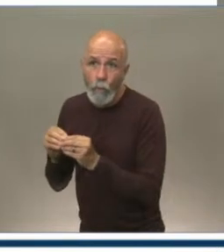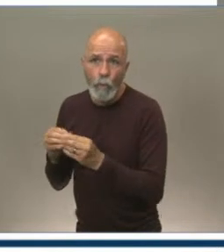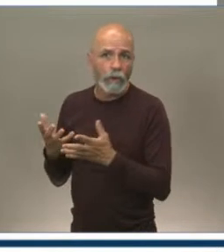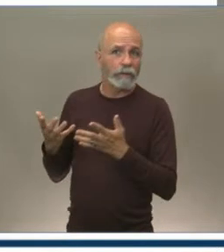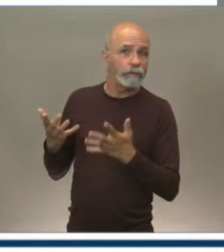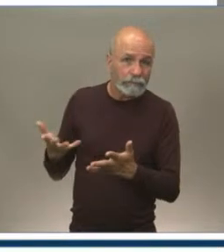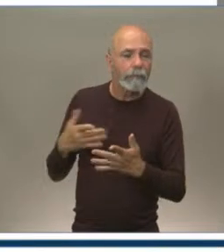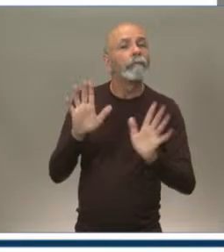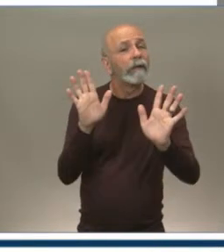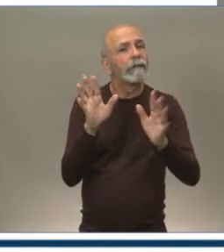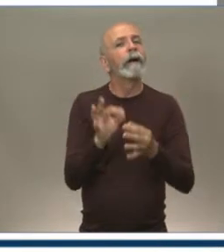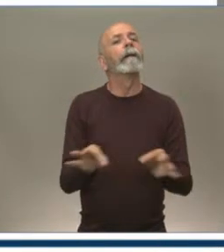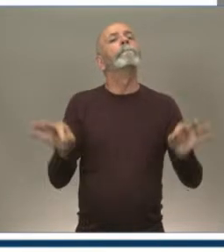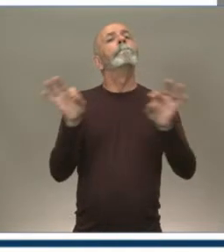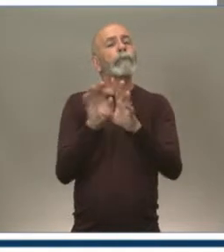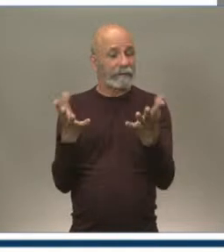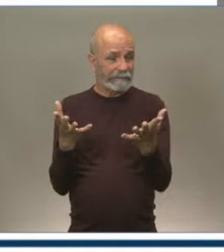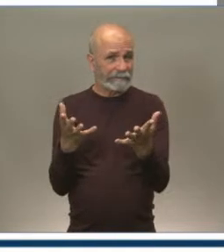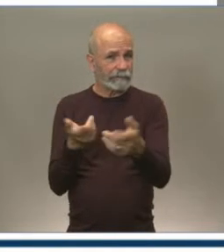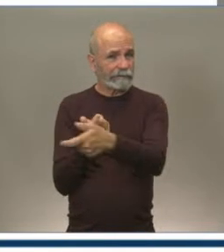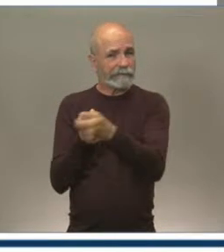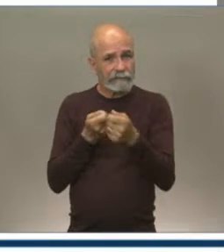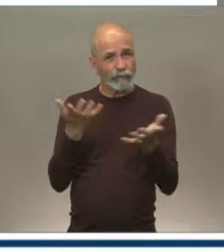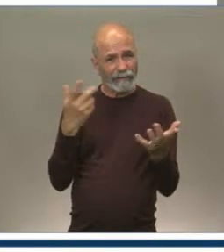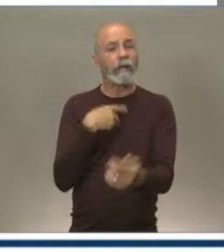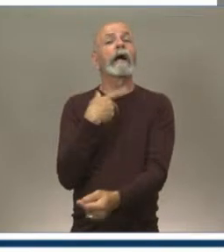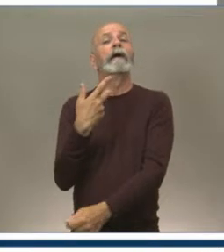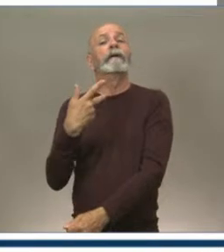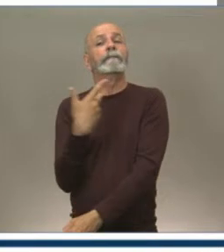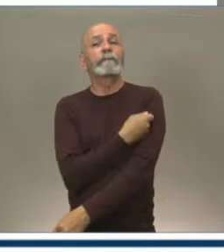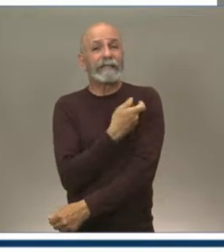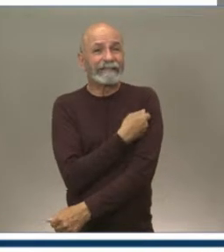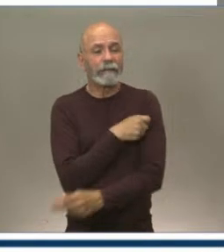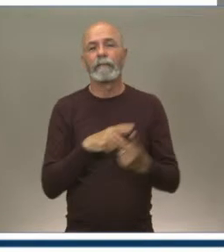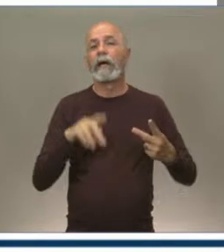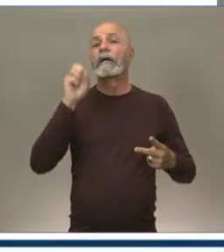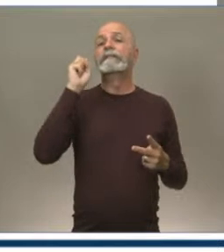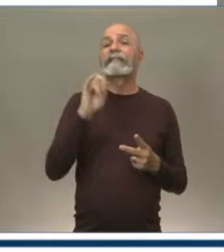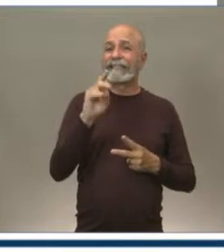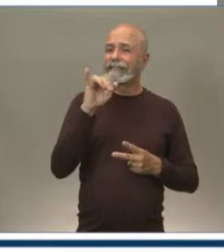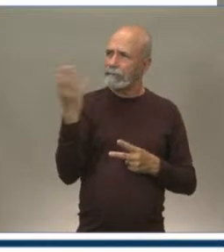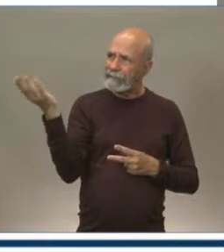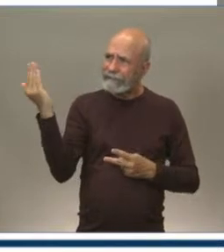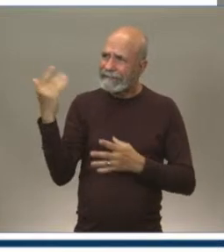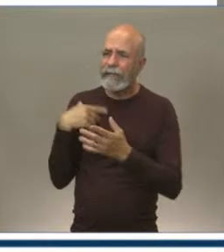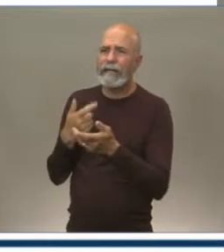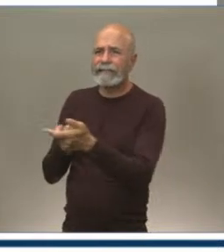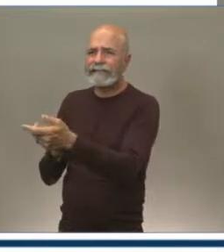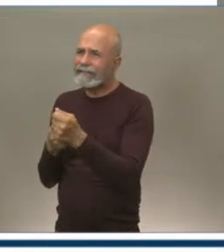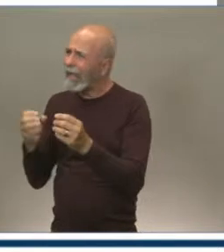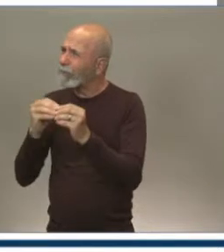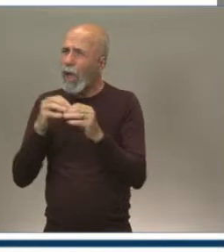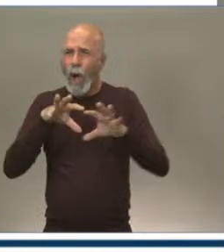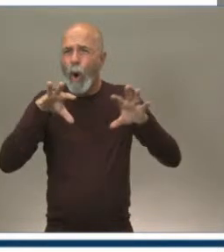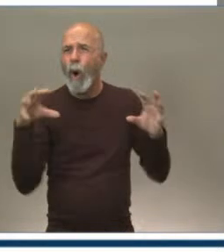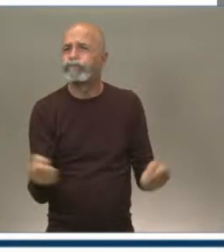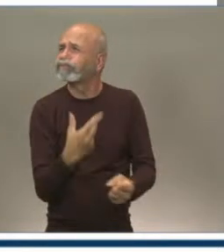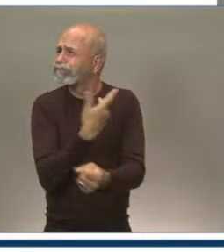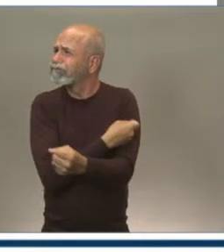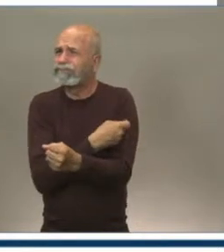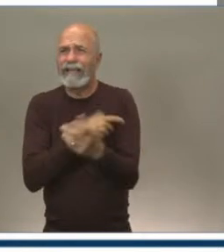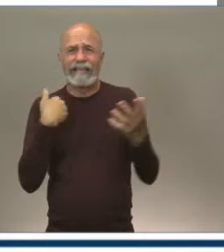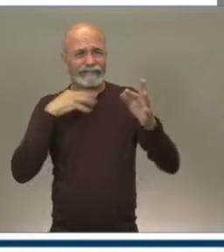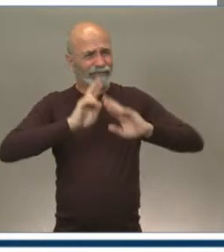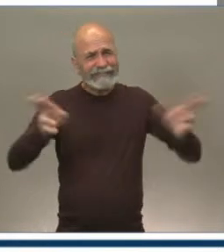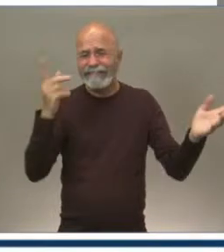and we're not getting as many people as we need to in the Sydney area to come out and get tested. We have lots of capacity at the testing sites in that part of the